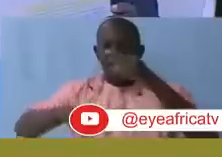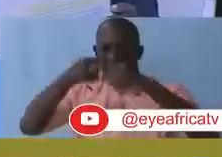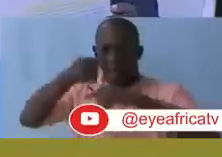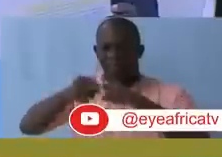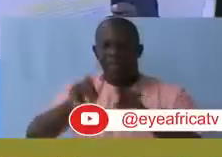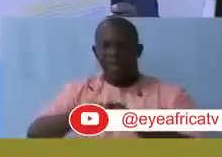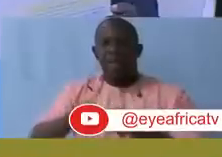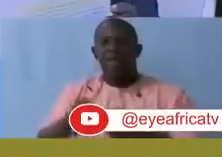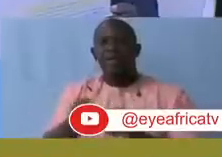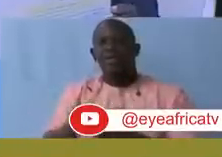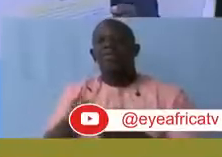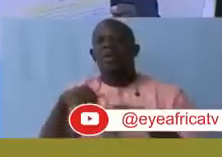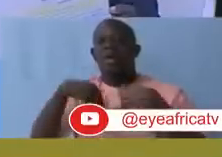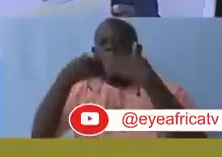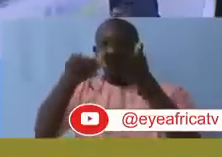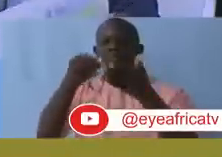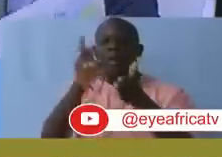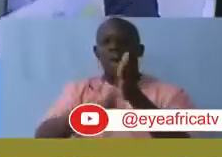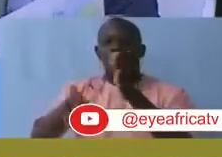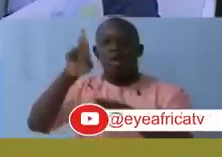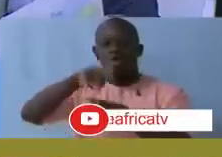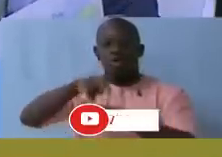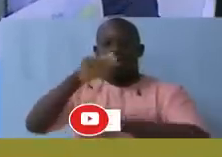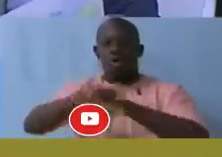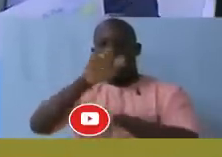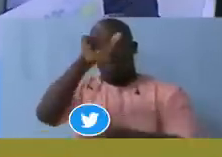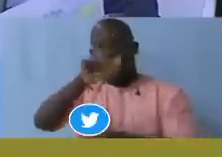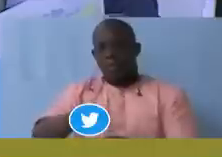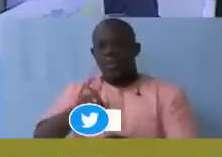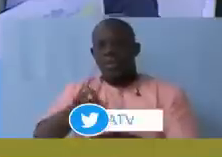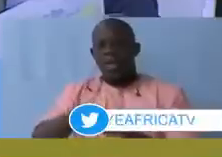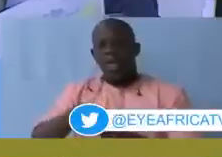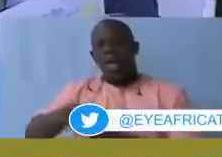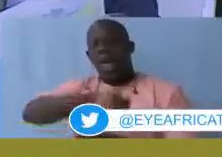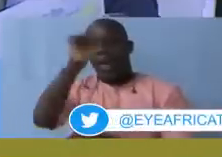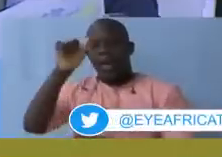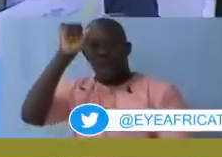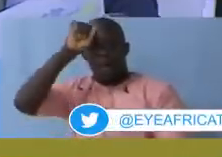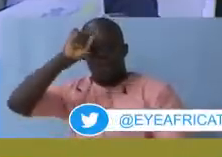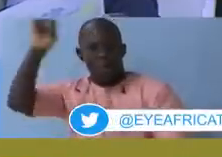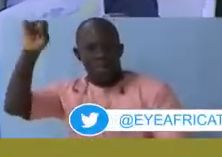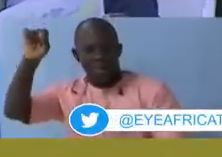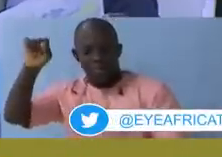the physicians and the president is unknown to me.